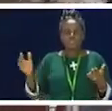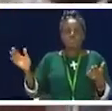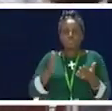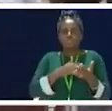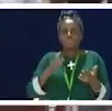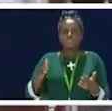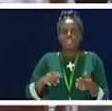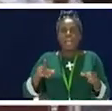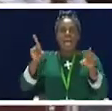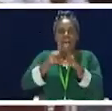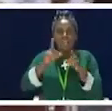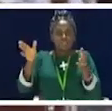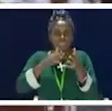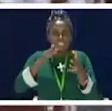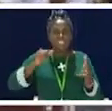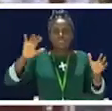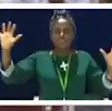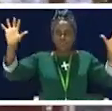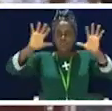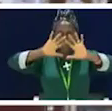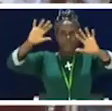To wave your hands up to the